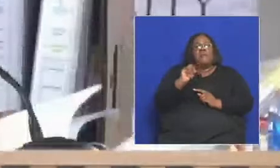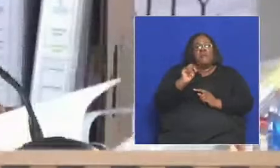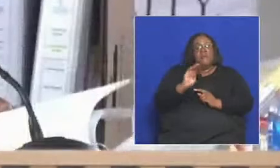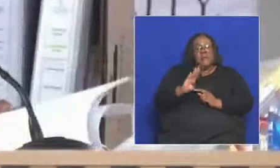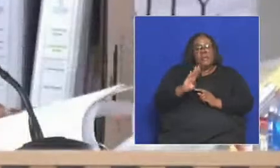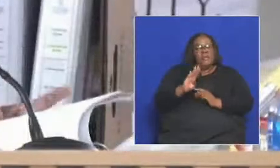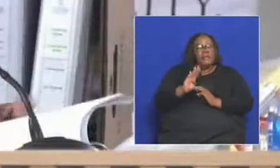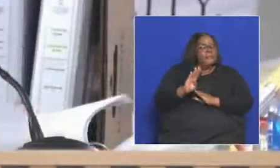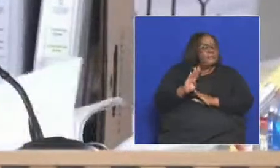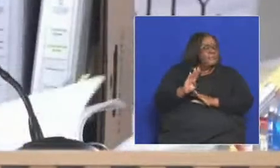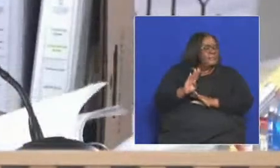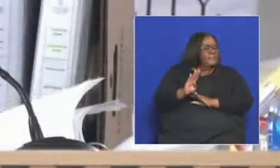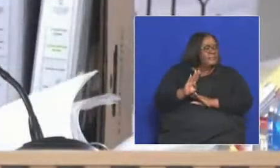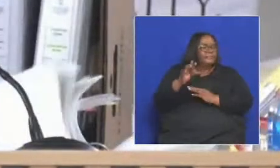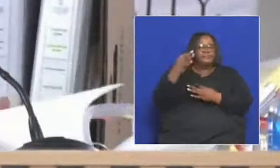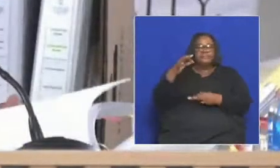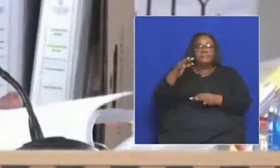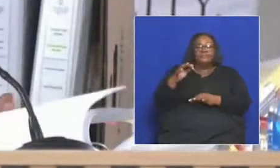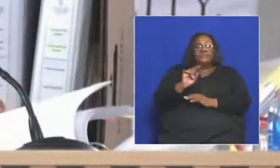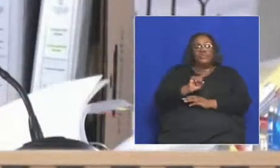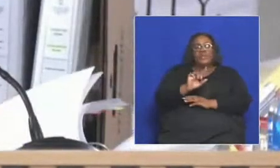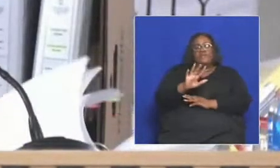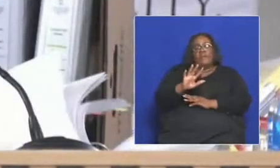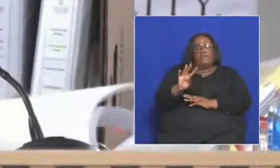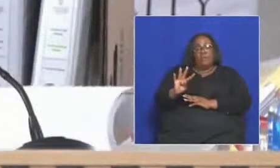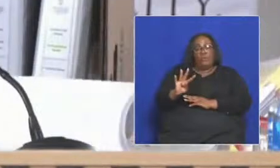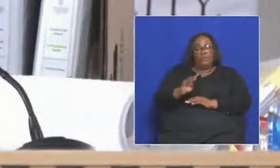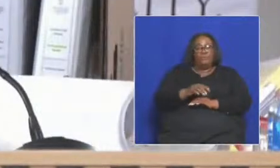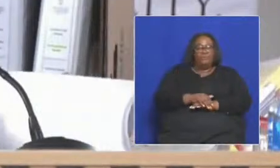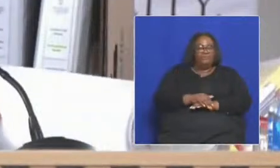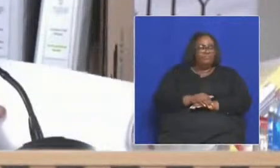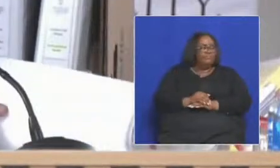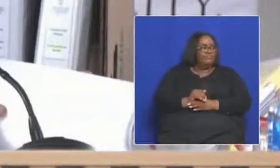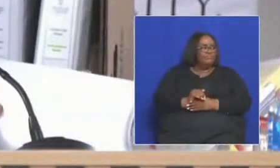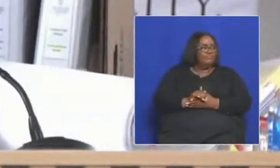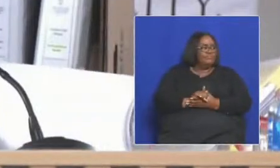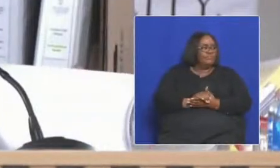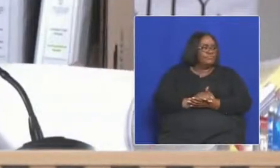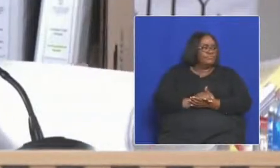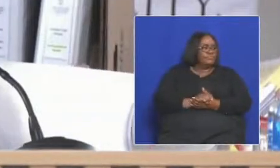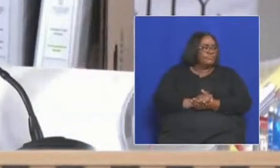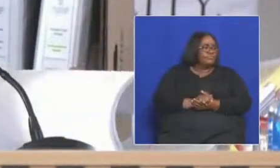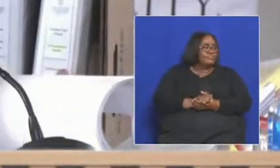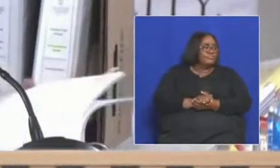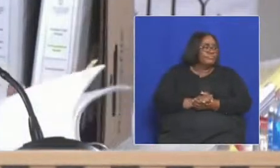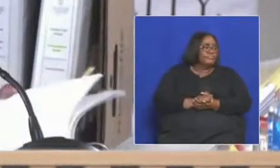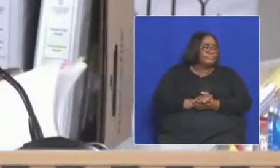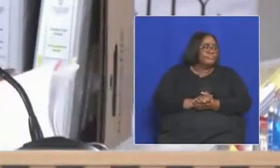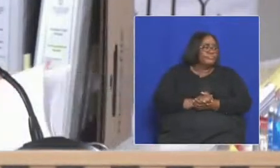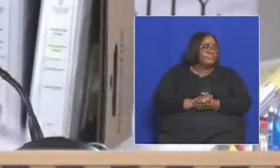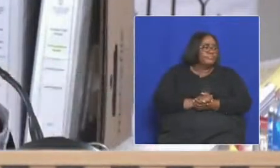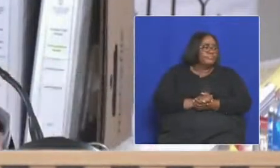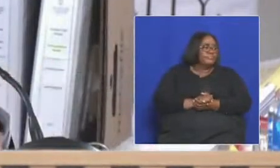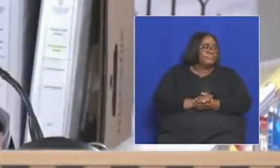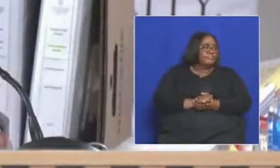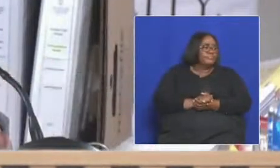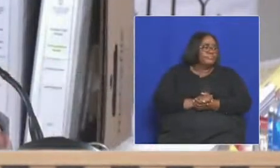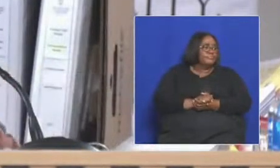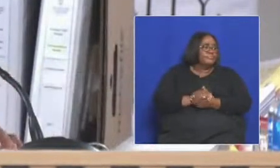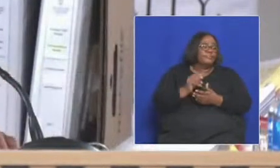at page 154. But then I don't know if you'll help us. You'll be able to help us